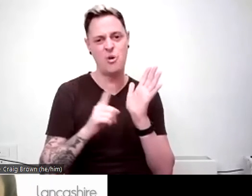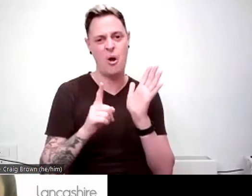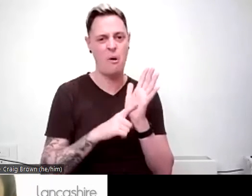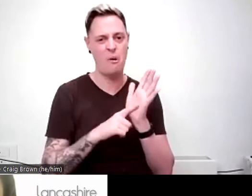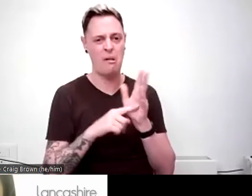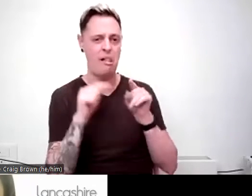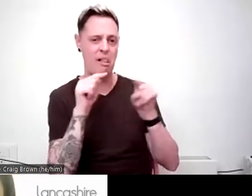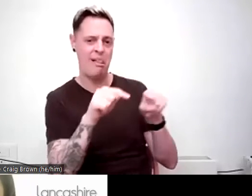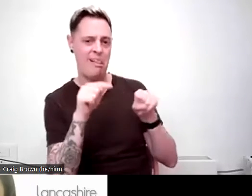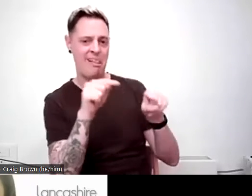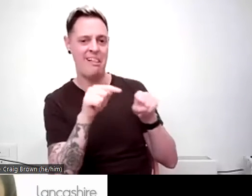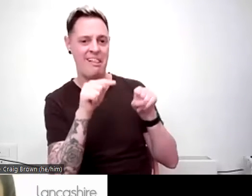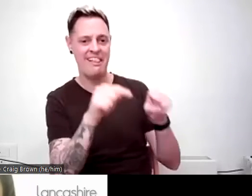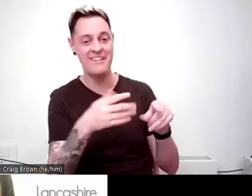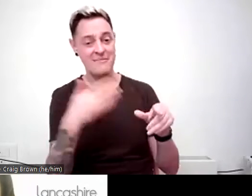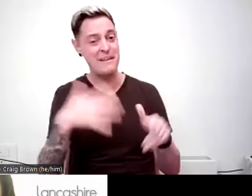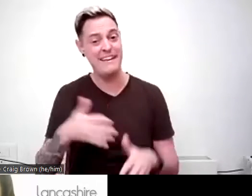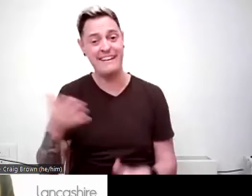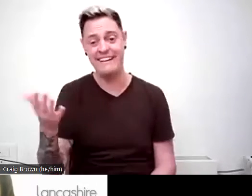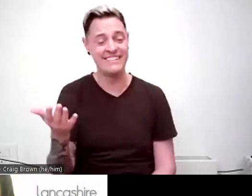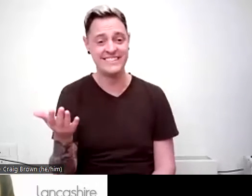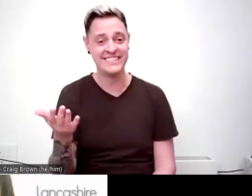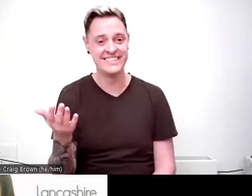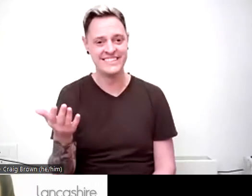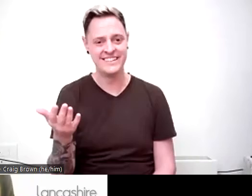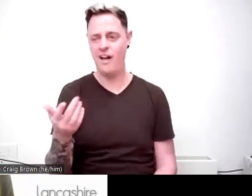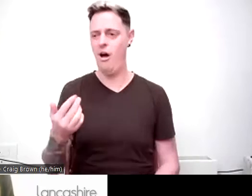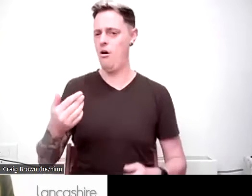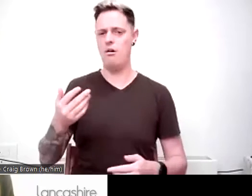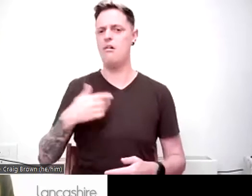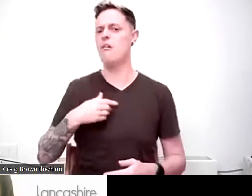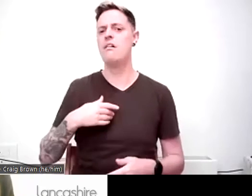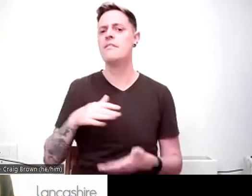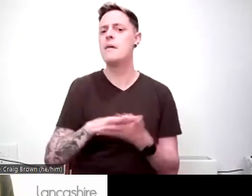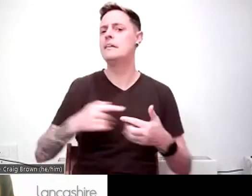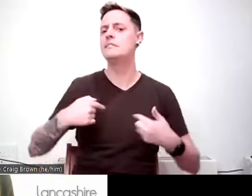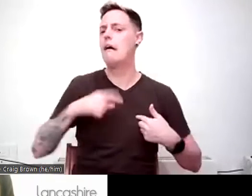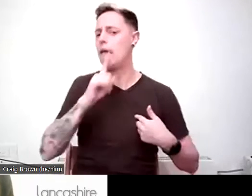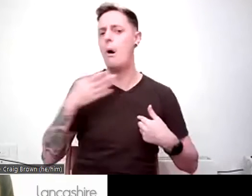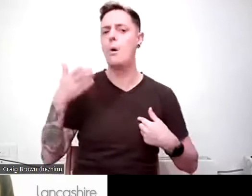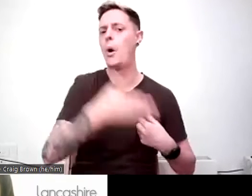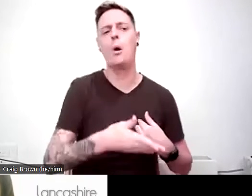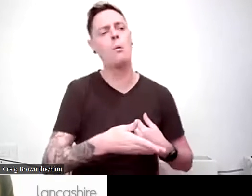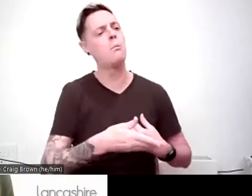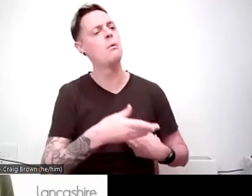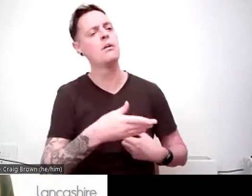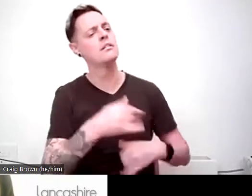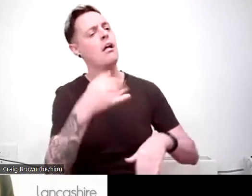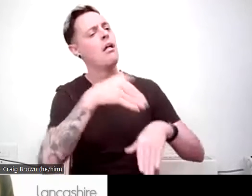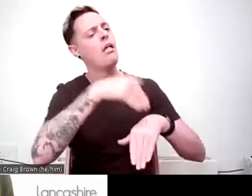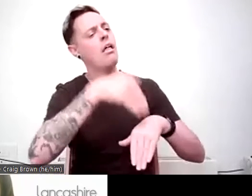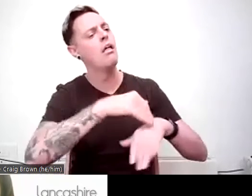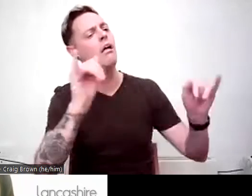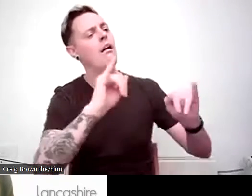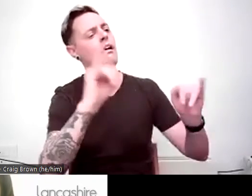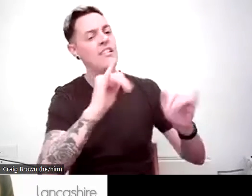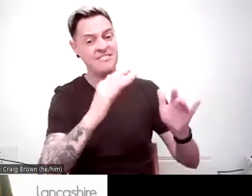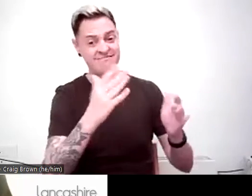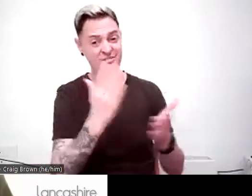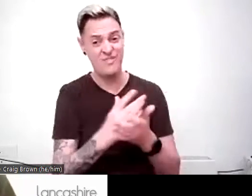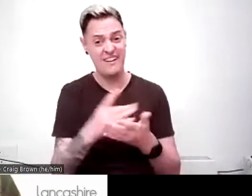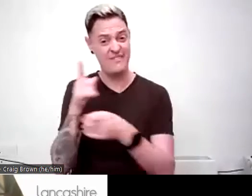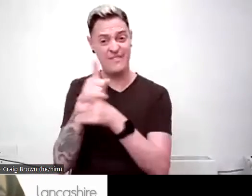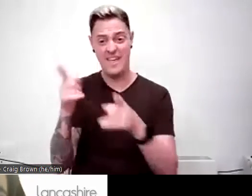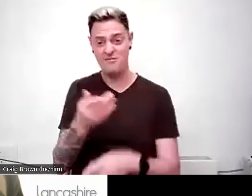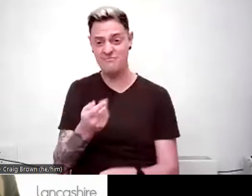say about how it was like excluding people and stuff. And I think it just comes from lack of education,